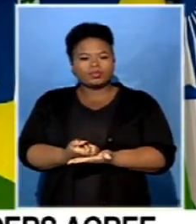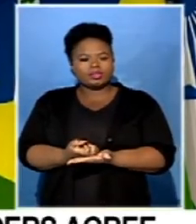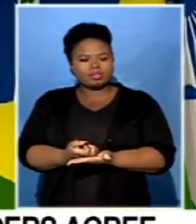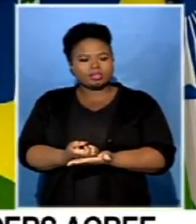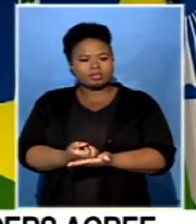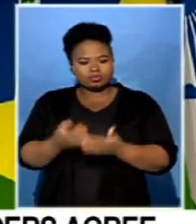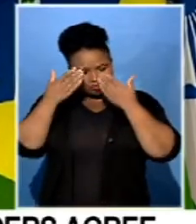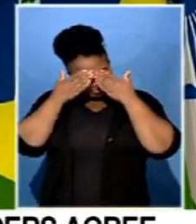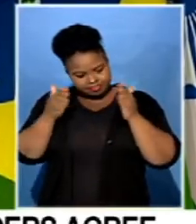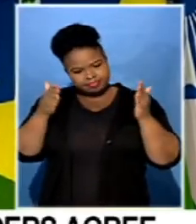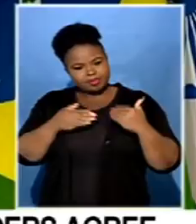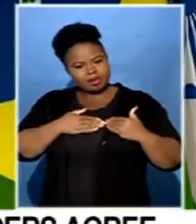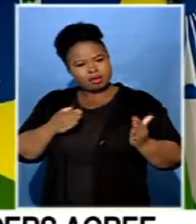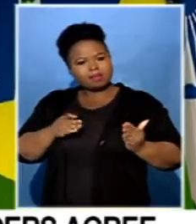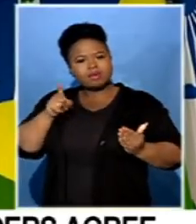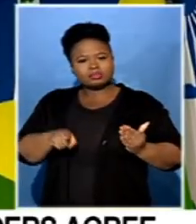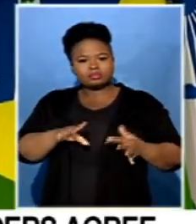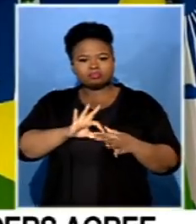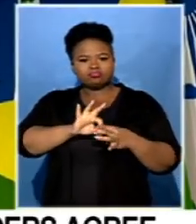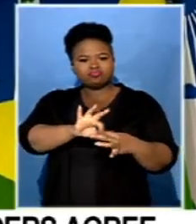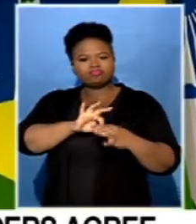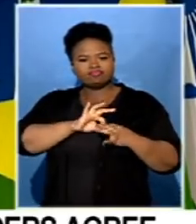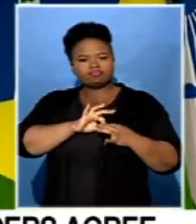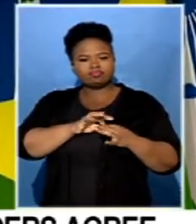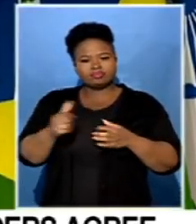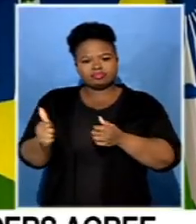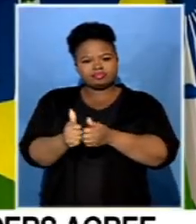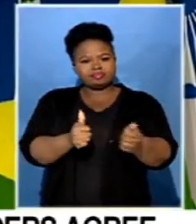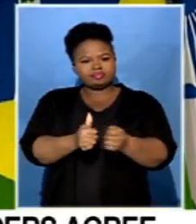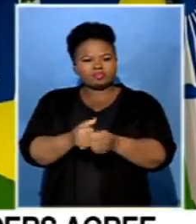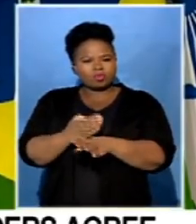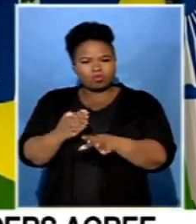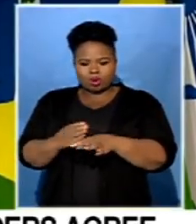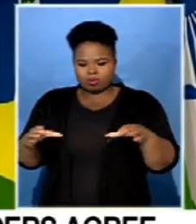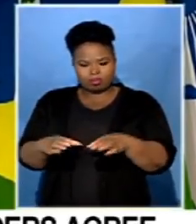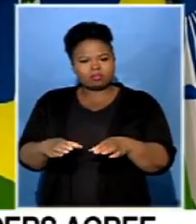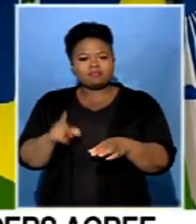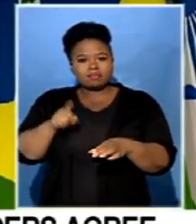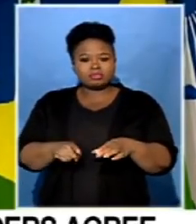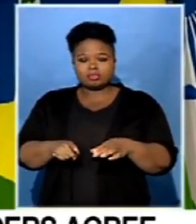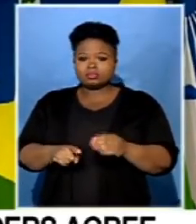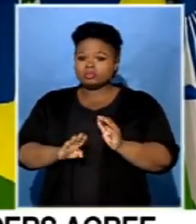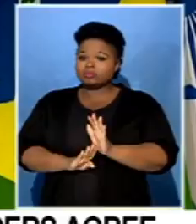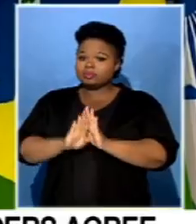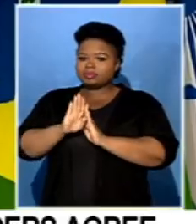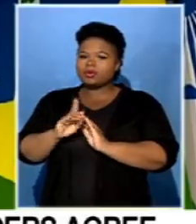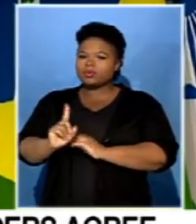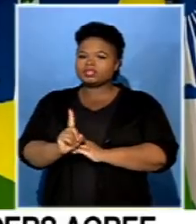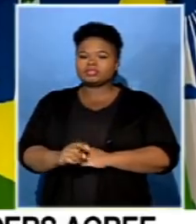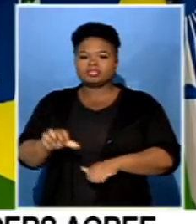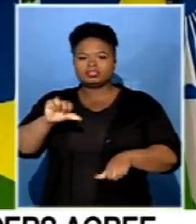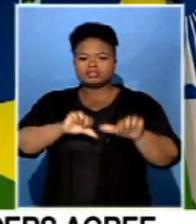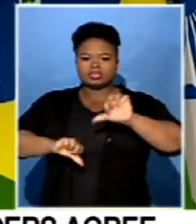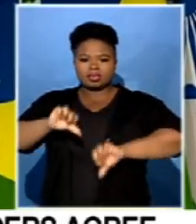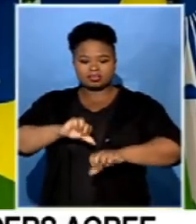Openness and cooperation, they are the sure way to achieve progress in science and technology and growth